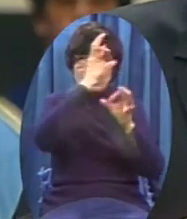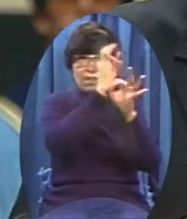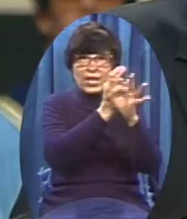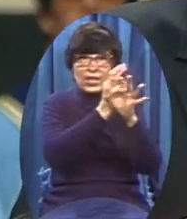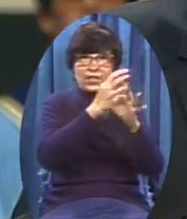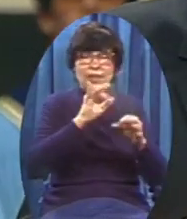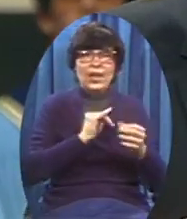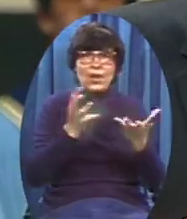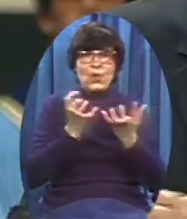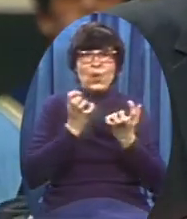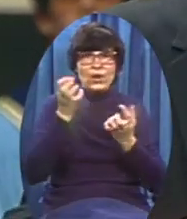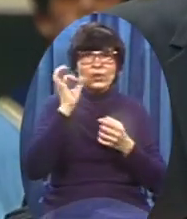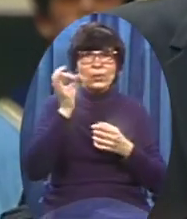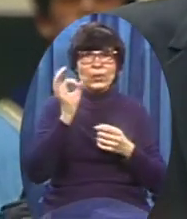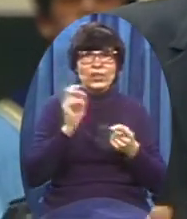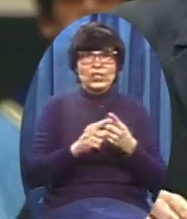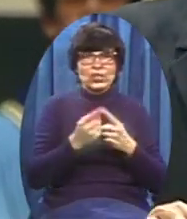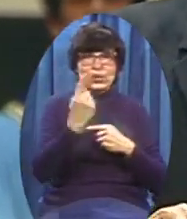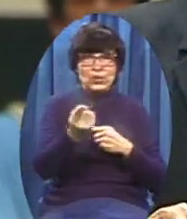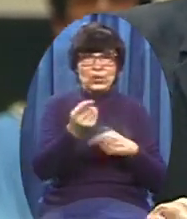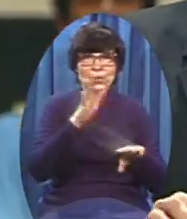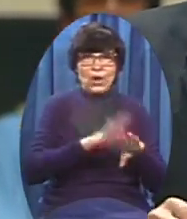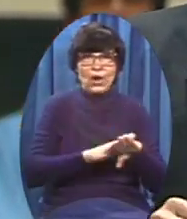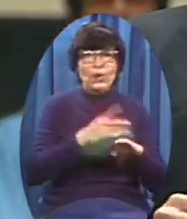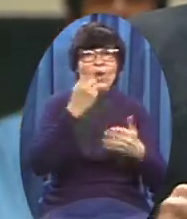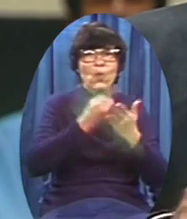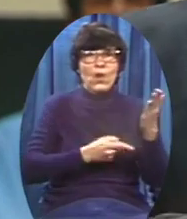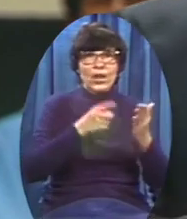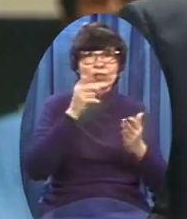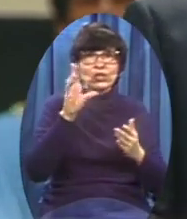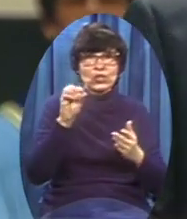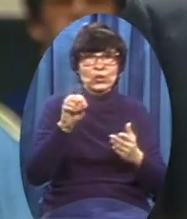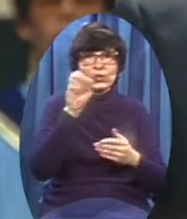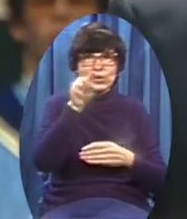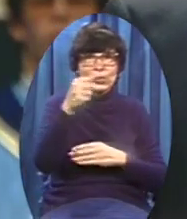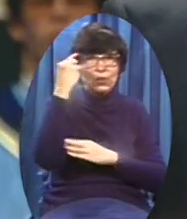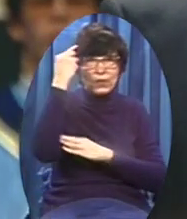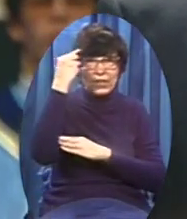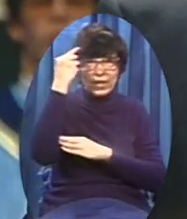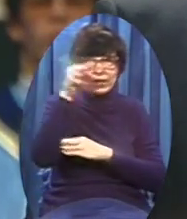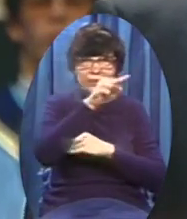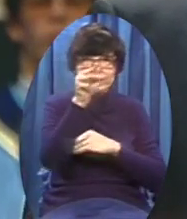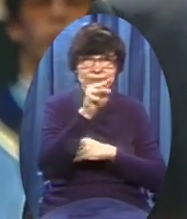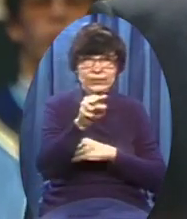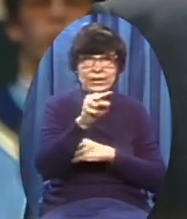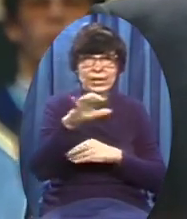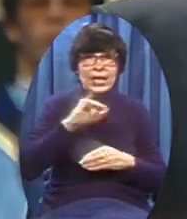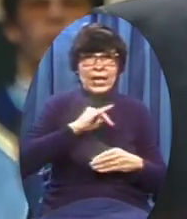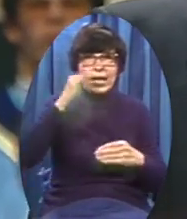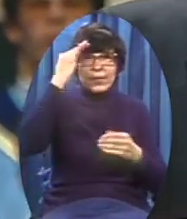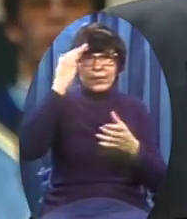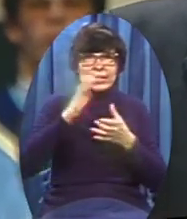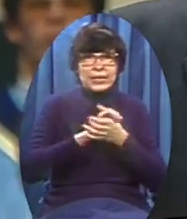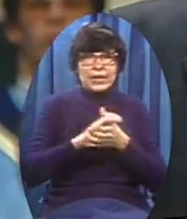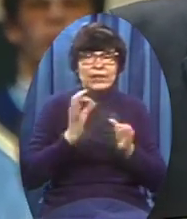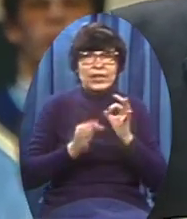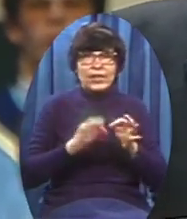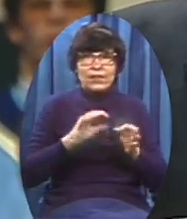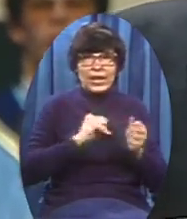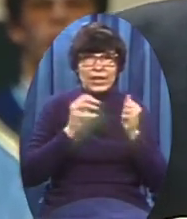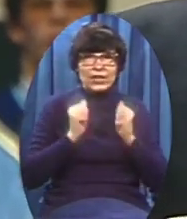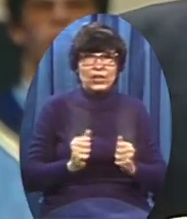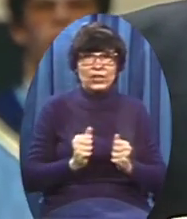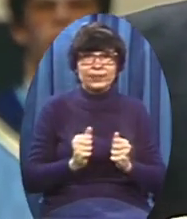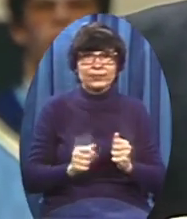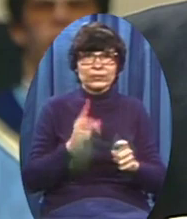on the theme of what do you think? I believe that if I could sit down and have an interview with every young person